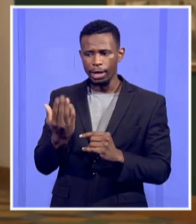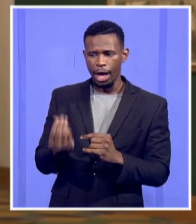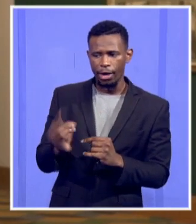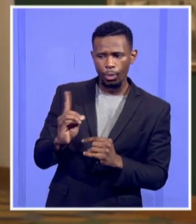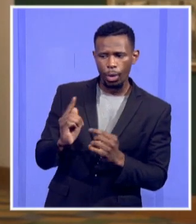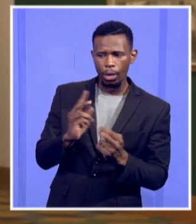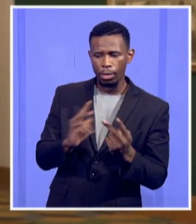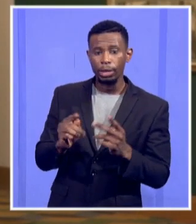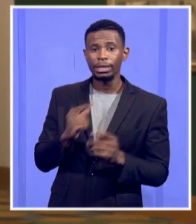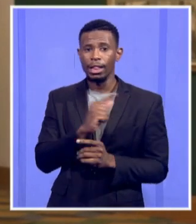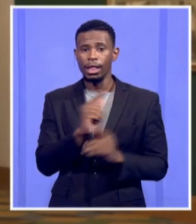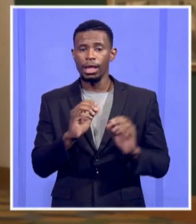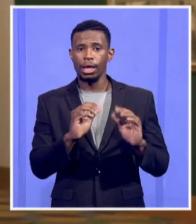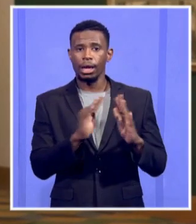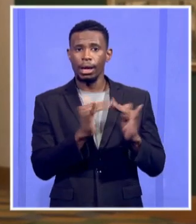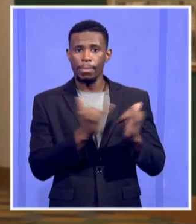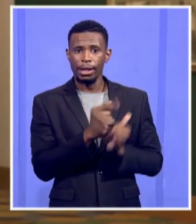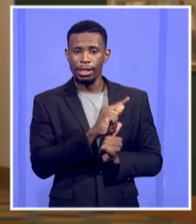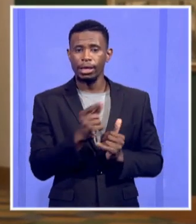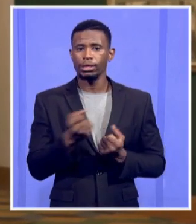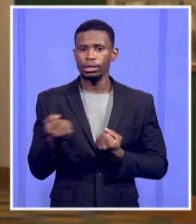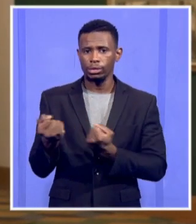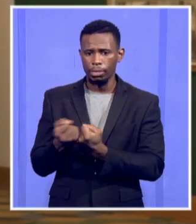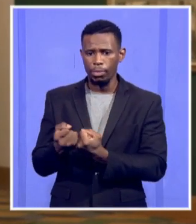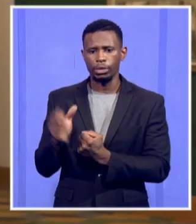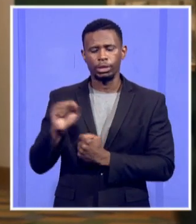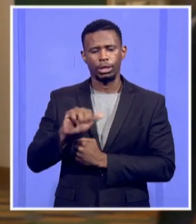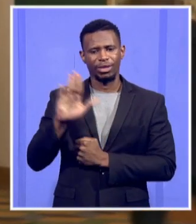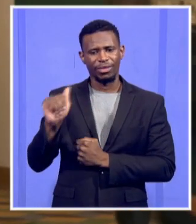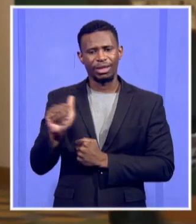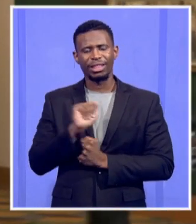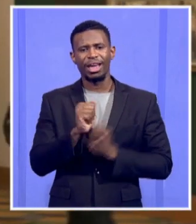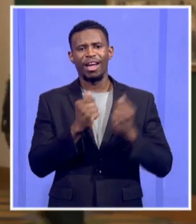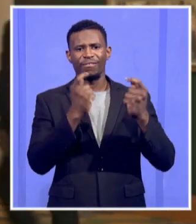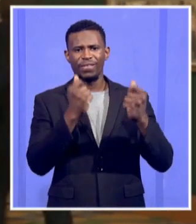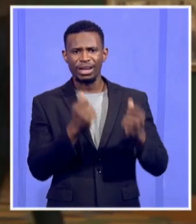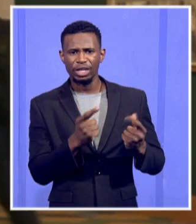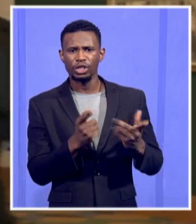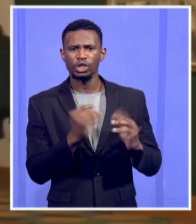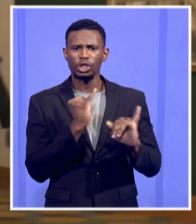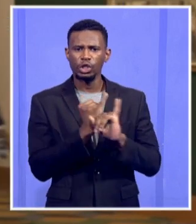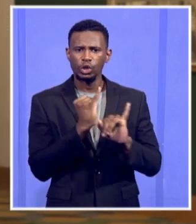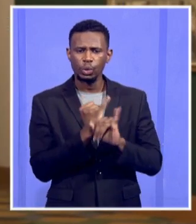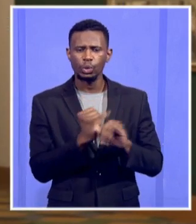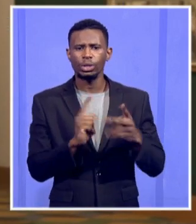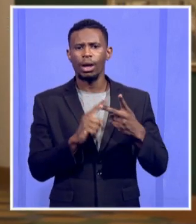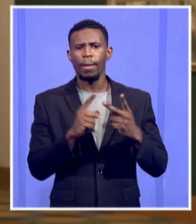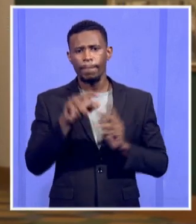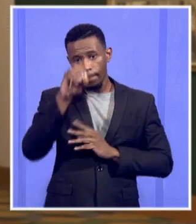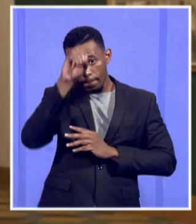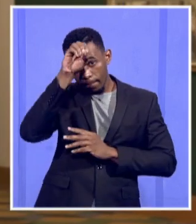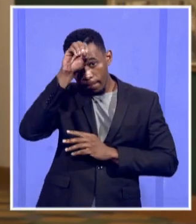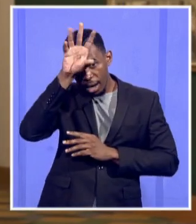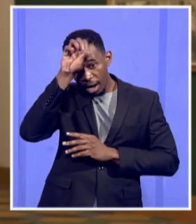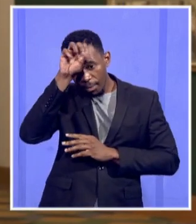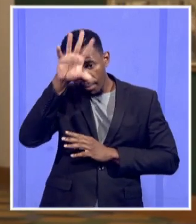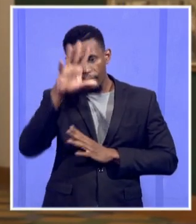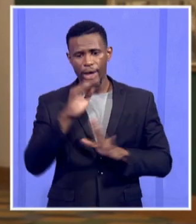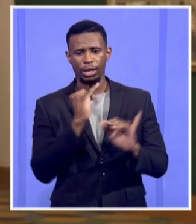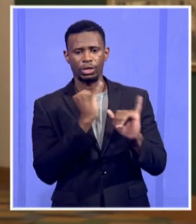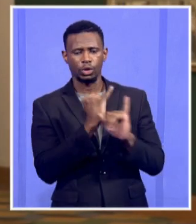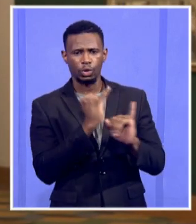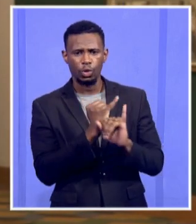and they are supporting South Africa, your financial institution, mining, and also other areas